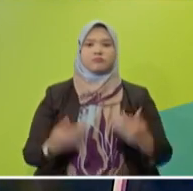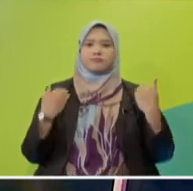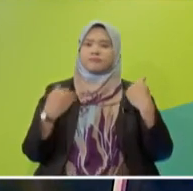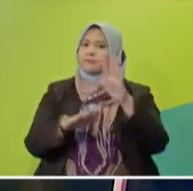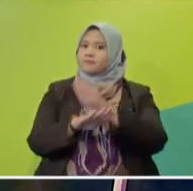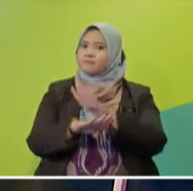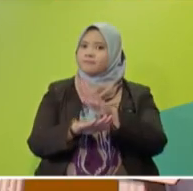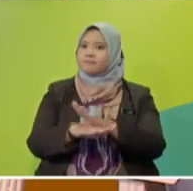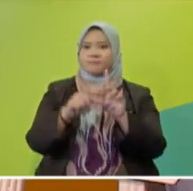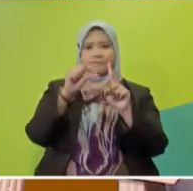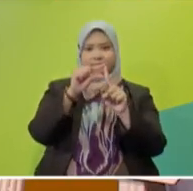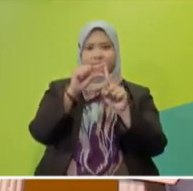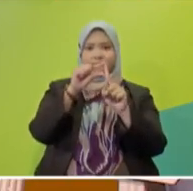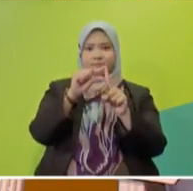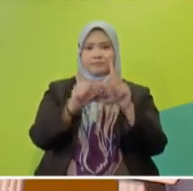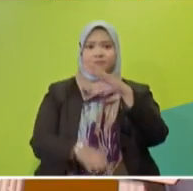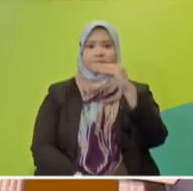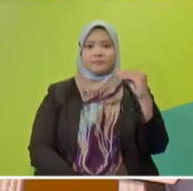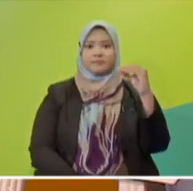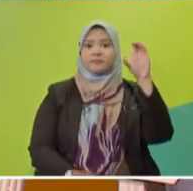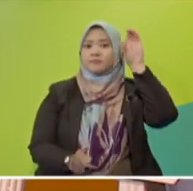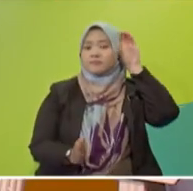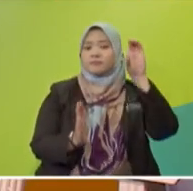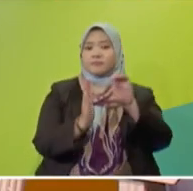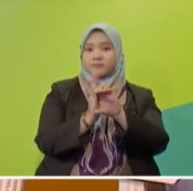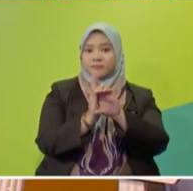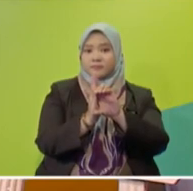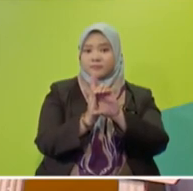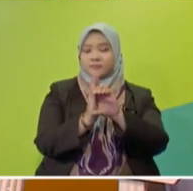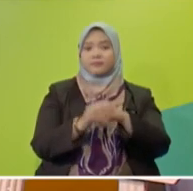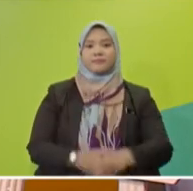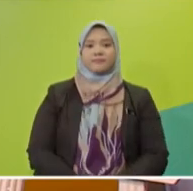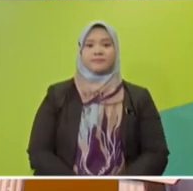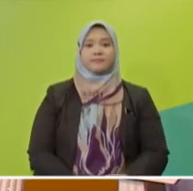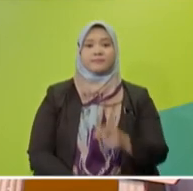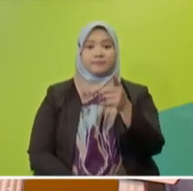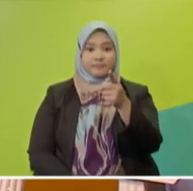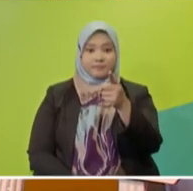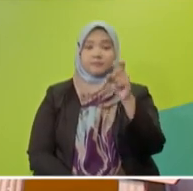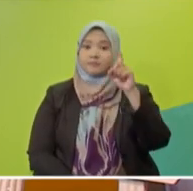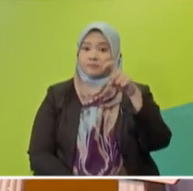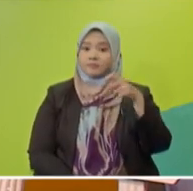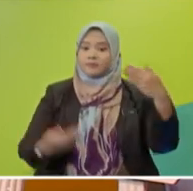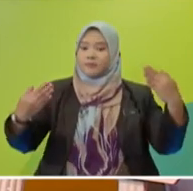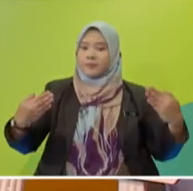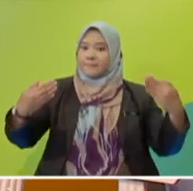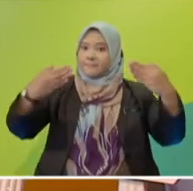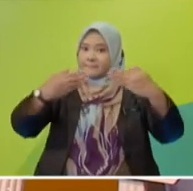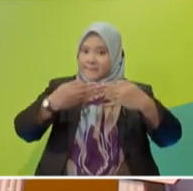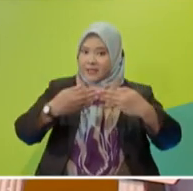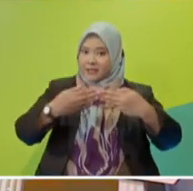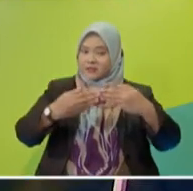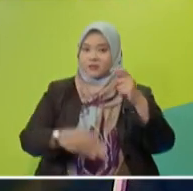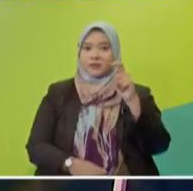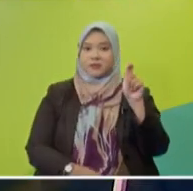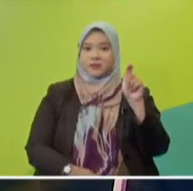now is, we're going to match the letters with the correct syllable. Okay, that means the correct word